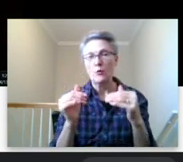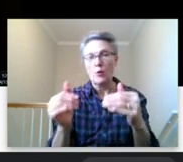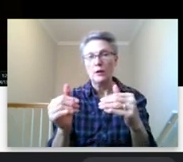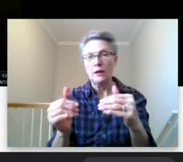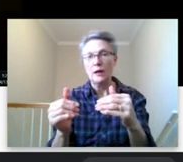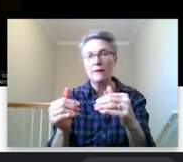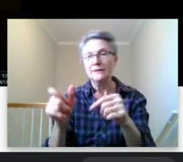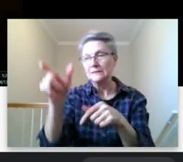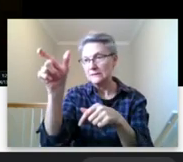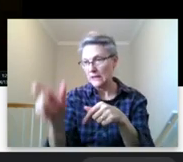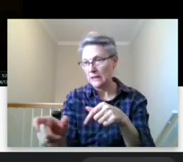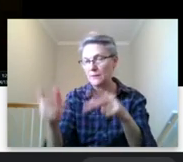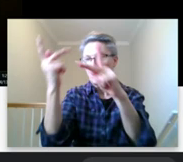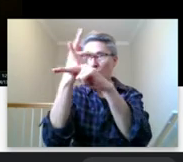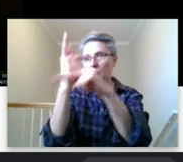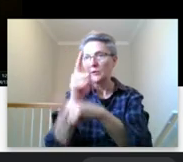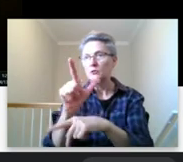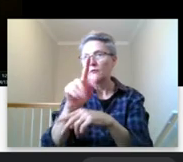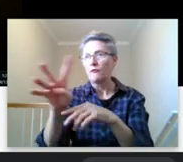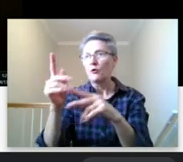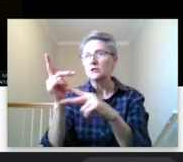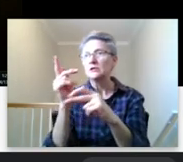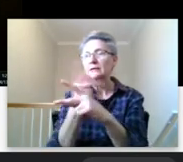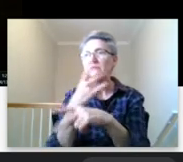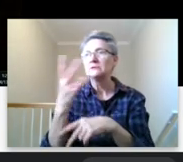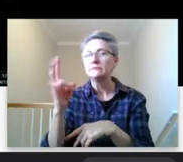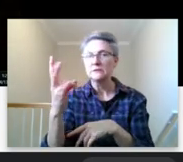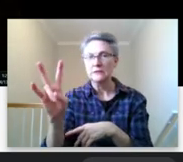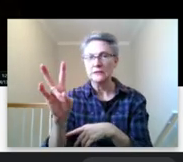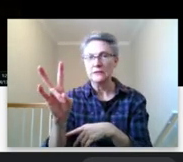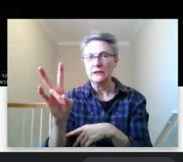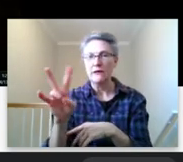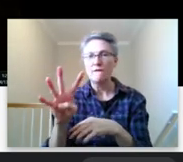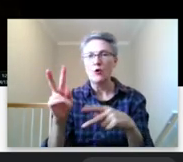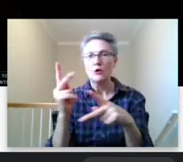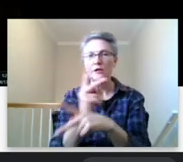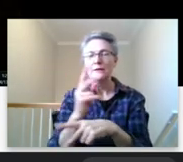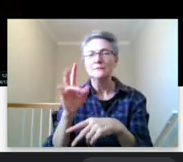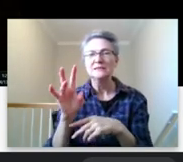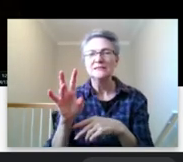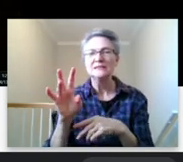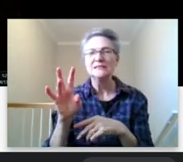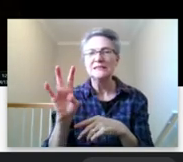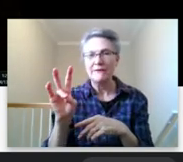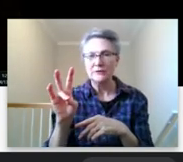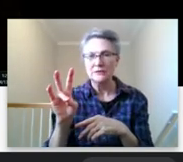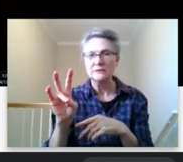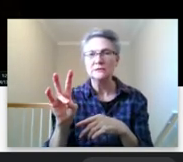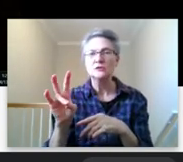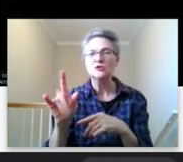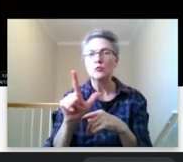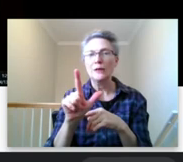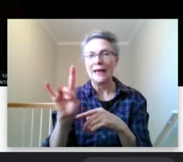go off to the side and do 24 times 17, 7 times 4 is